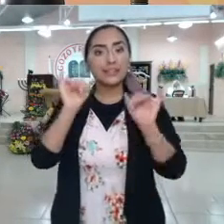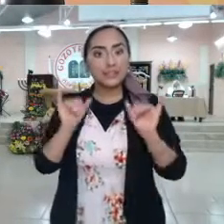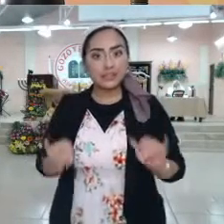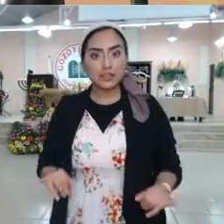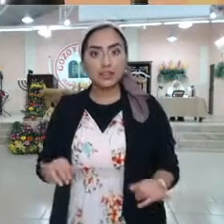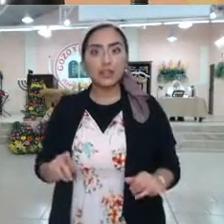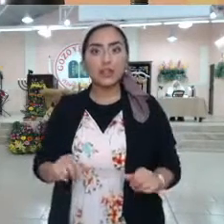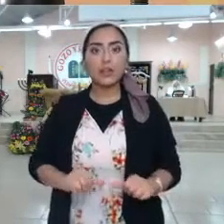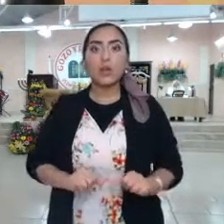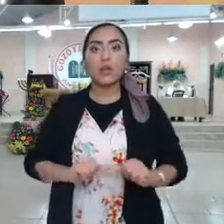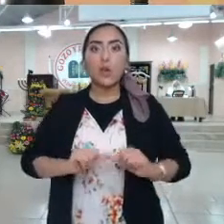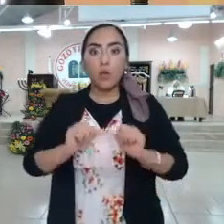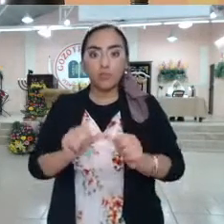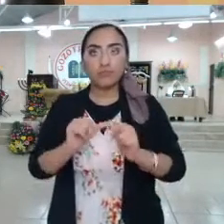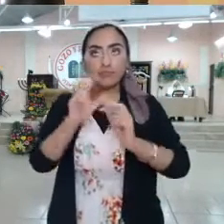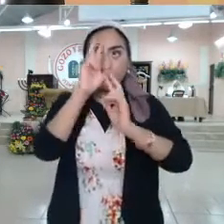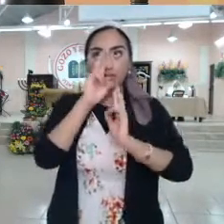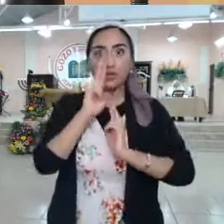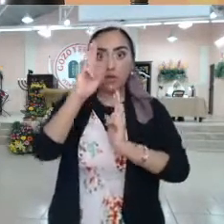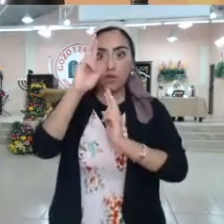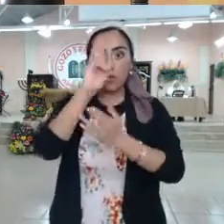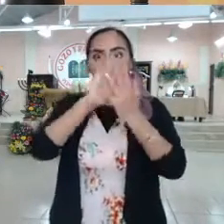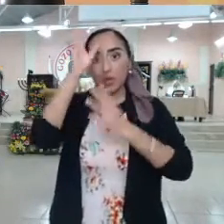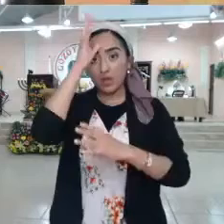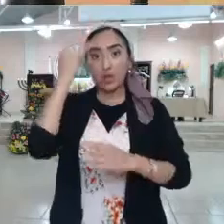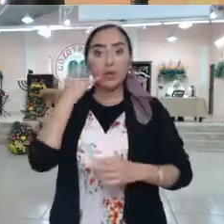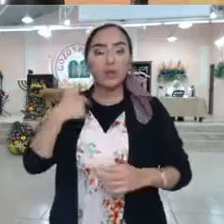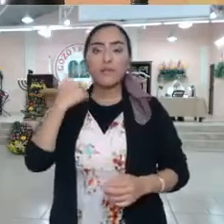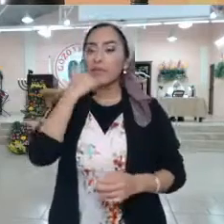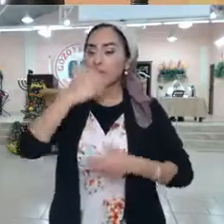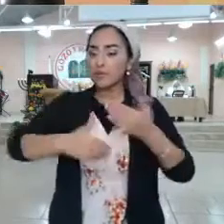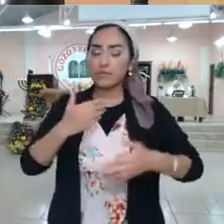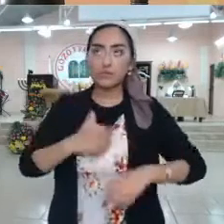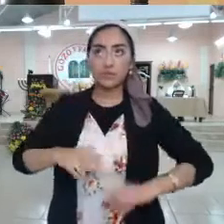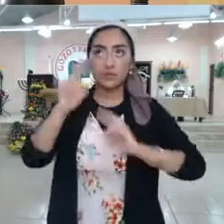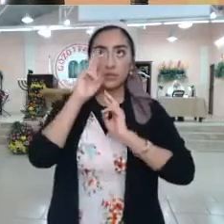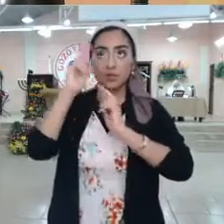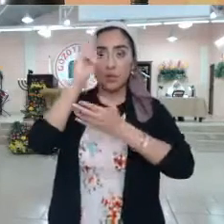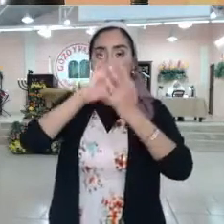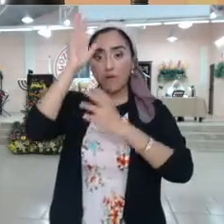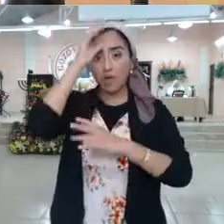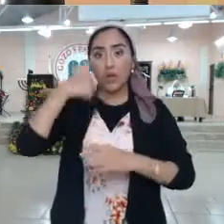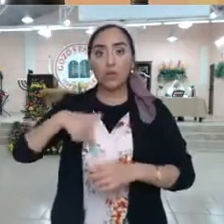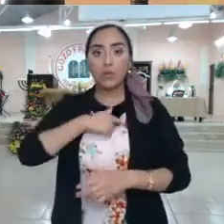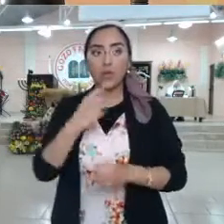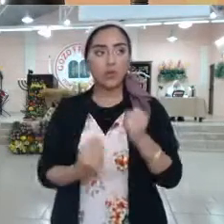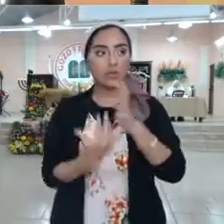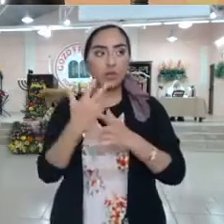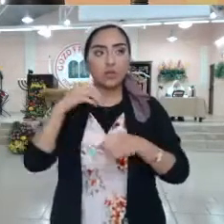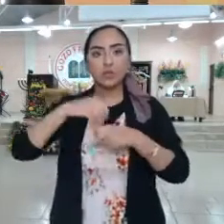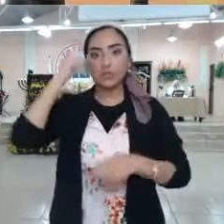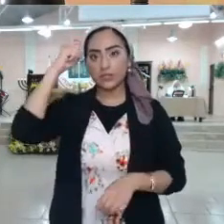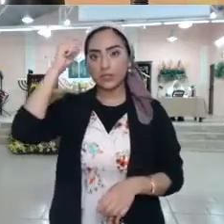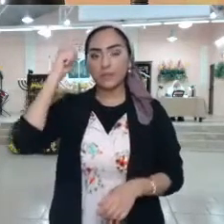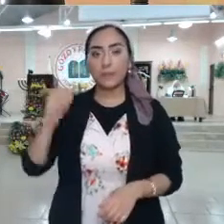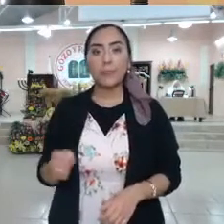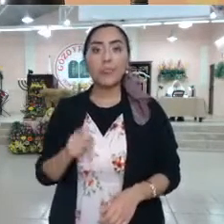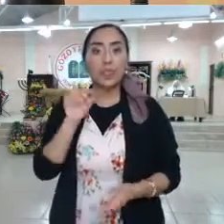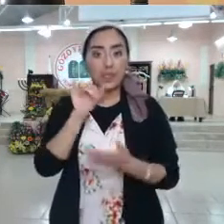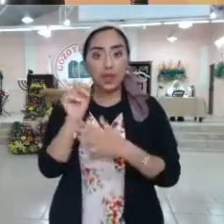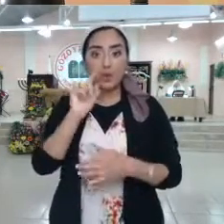have to keep always something, fear to Yahweh. If we always keep every day fear to Yahweh, then we grow in